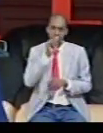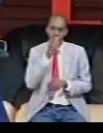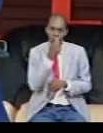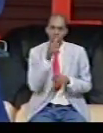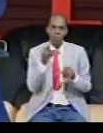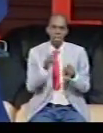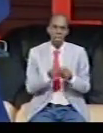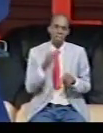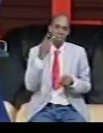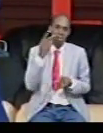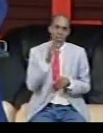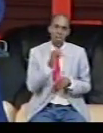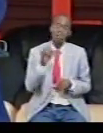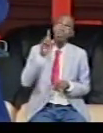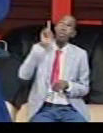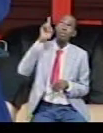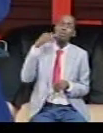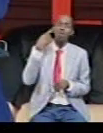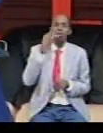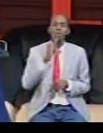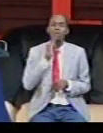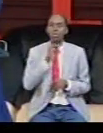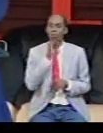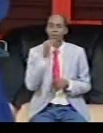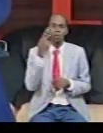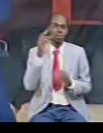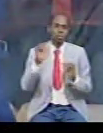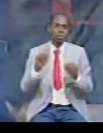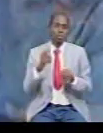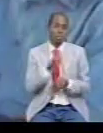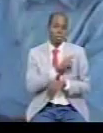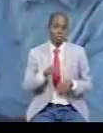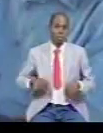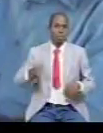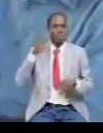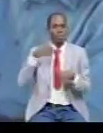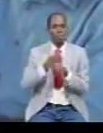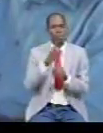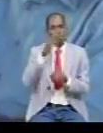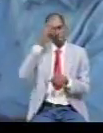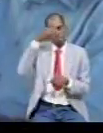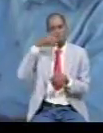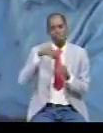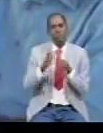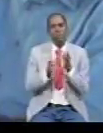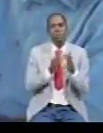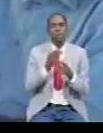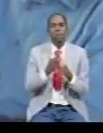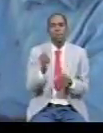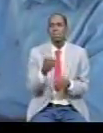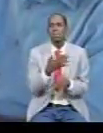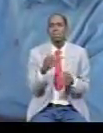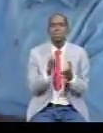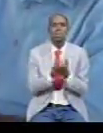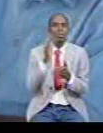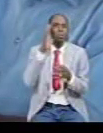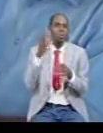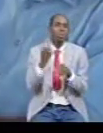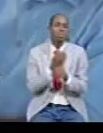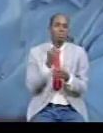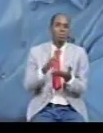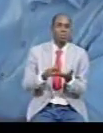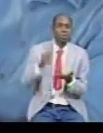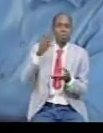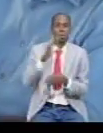is invisible. The Lord will make you wise. Anything that will take the glory of